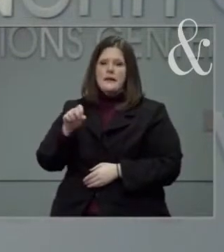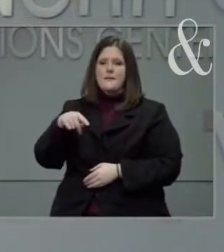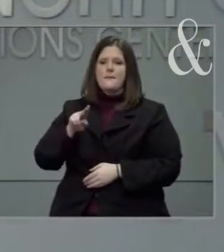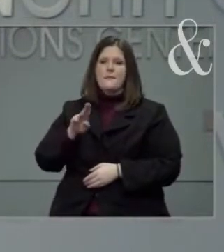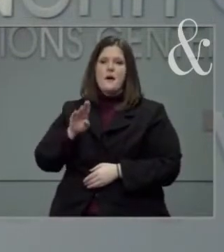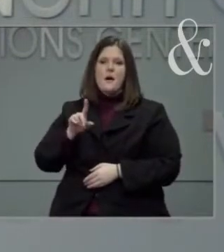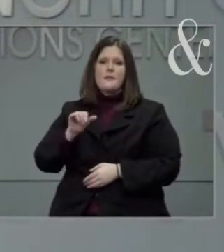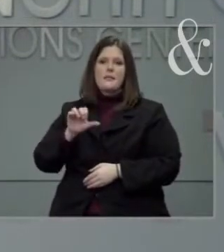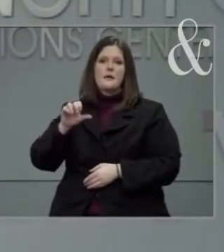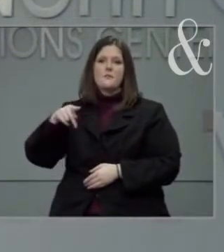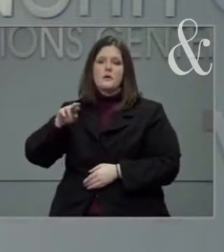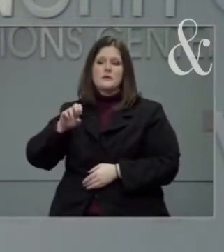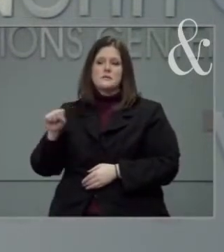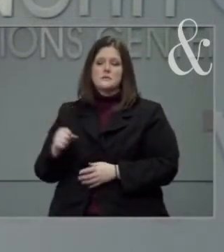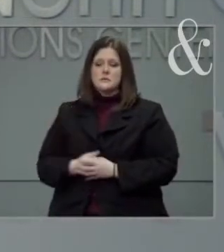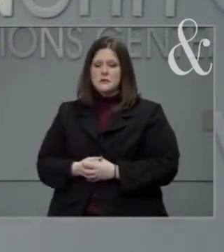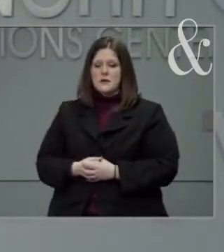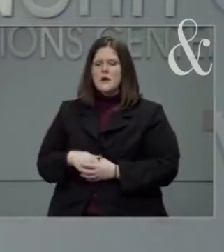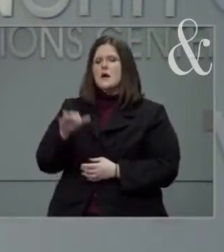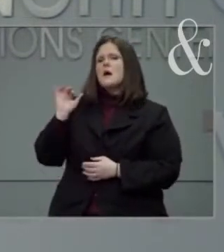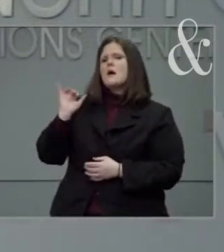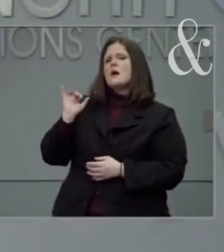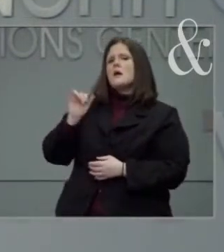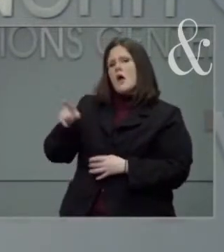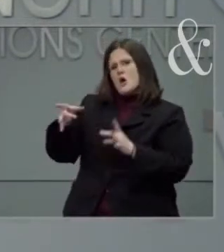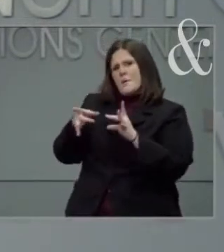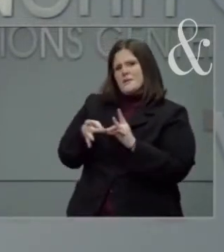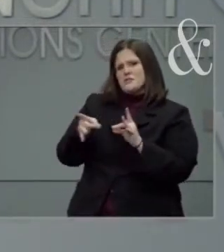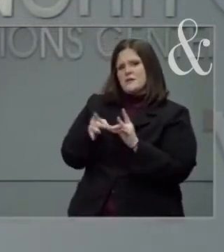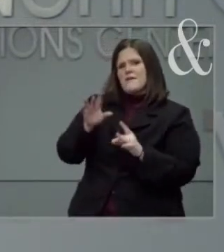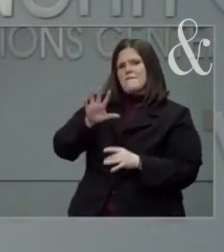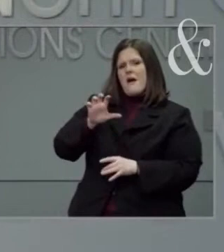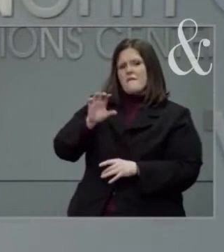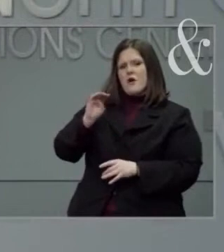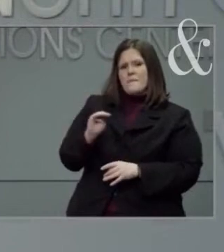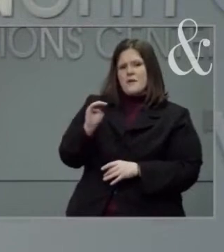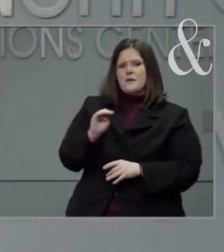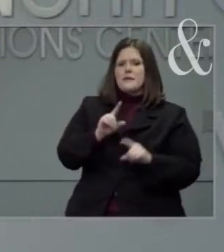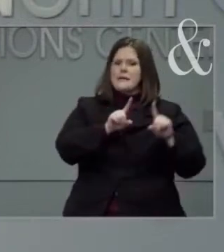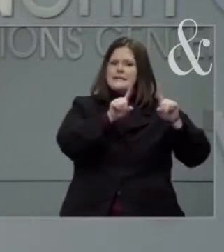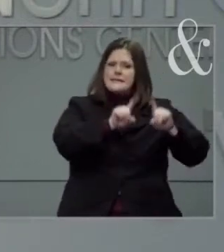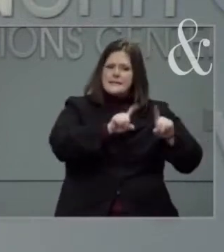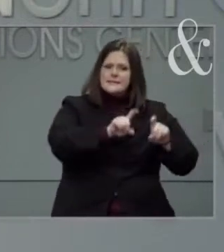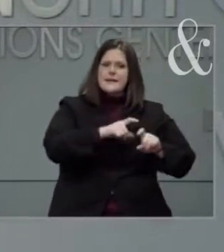And a follow-up actually about the $700 million for vaccine and testing,